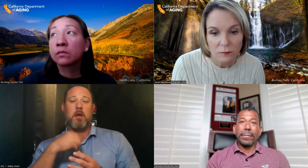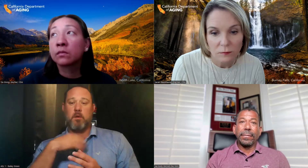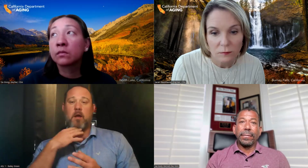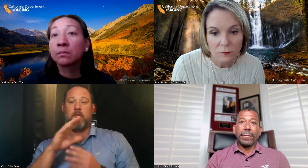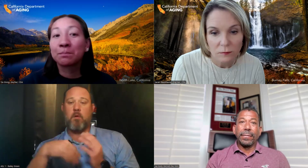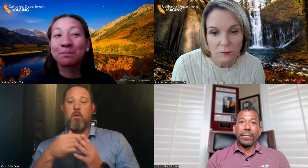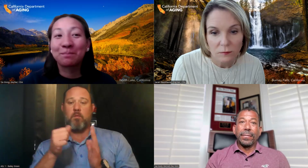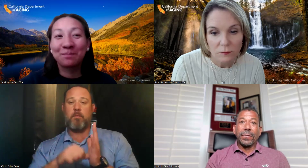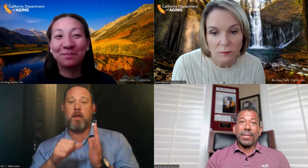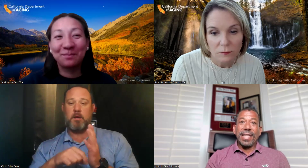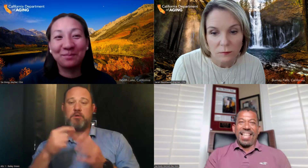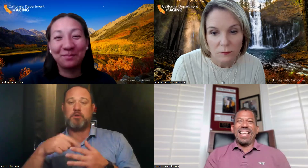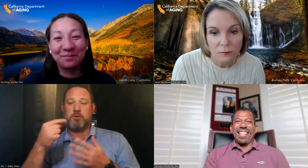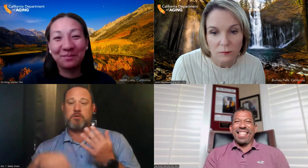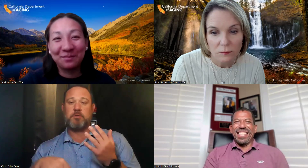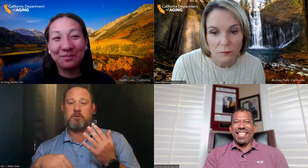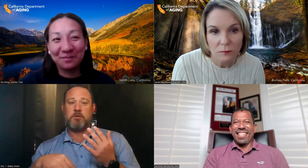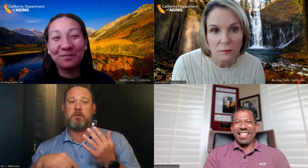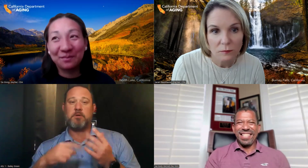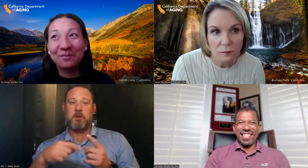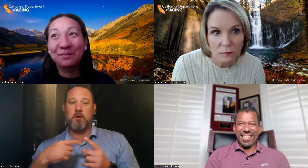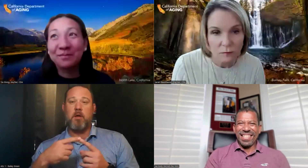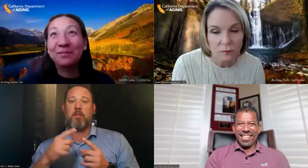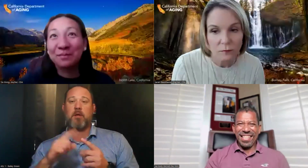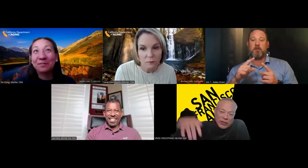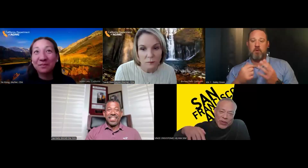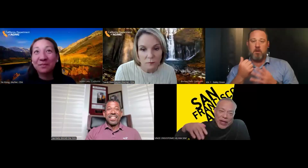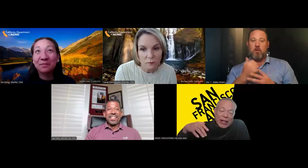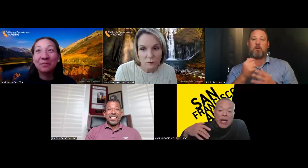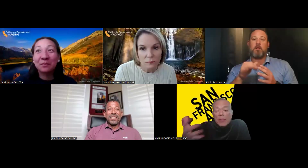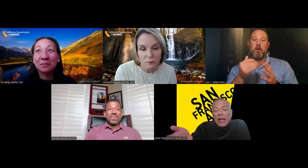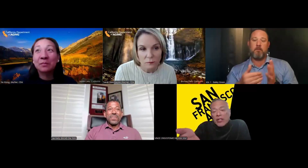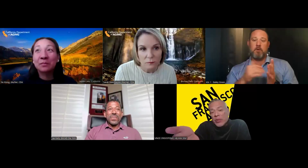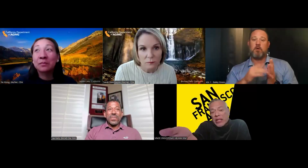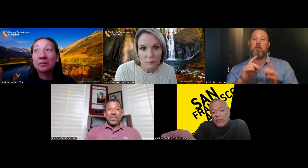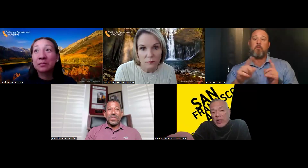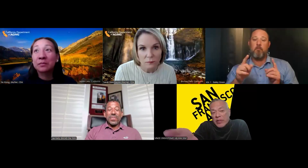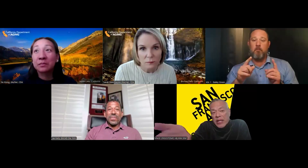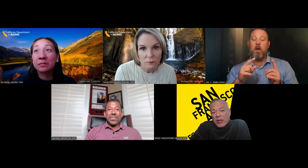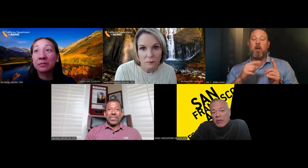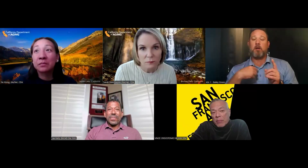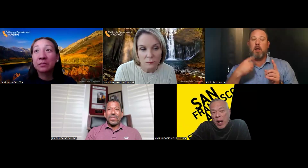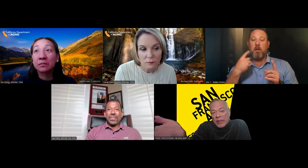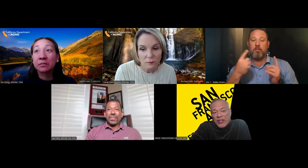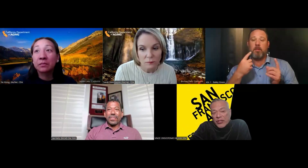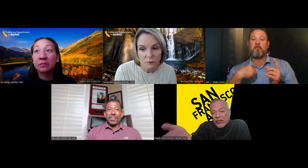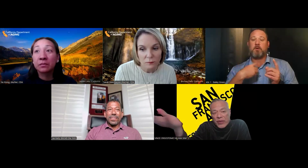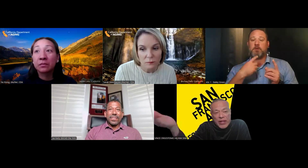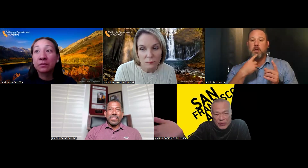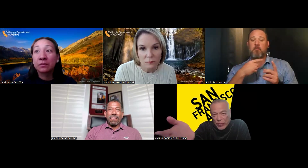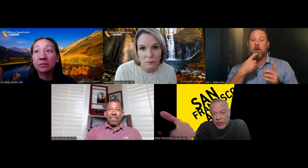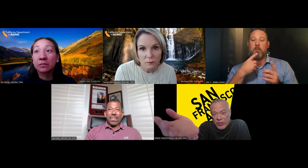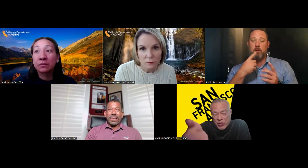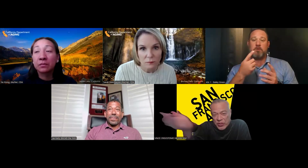page preamble about that. There's your priorities, and then you have to read through all that. But I do think if we say populations of